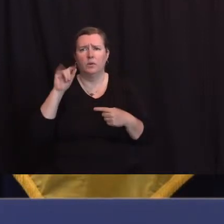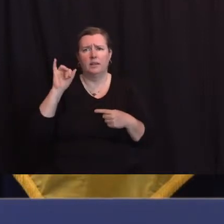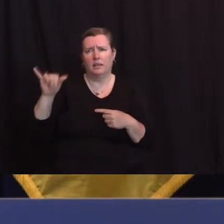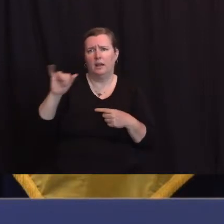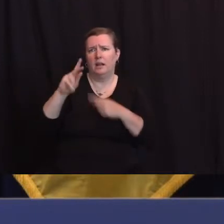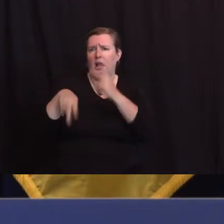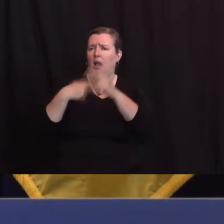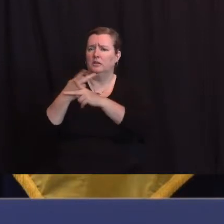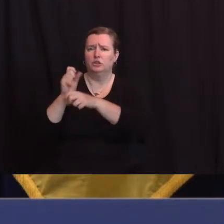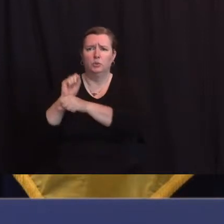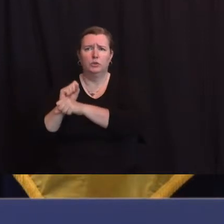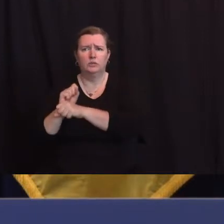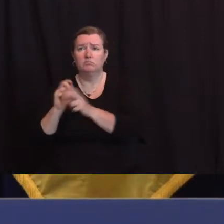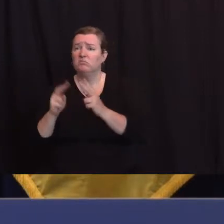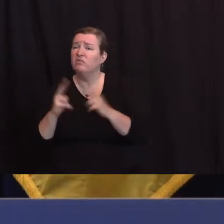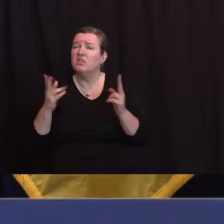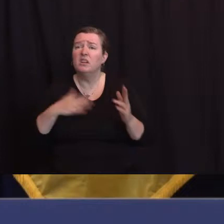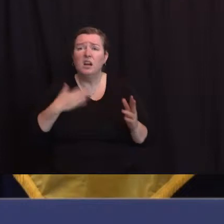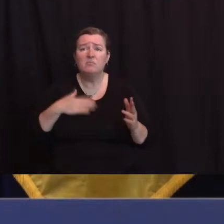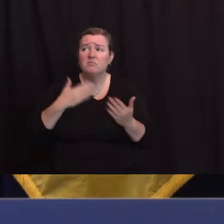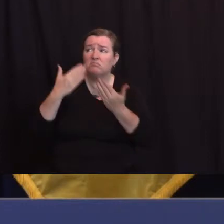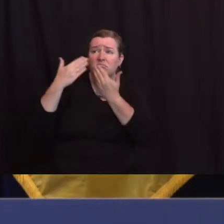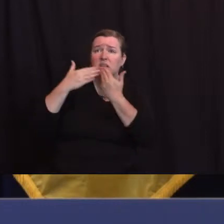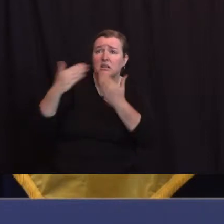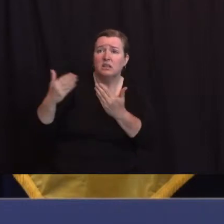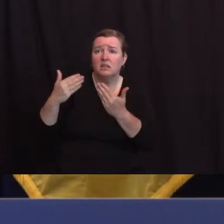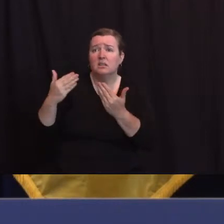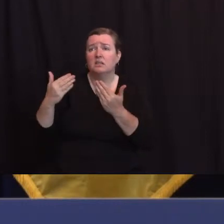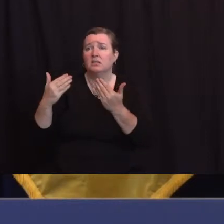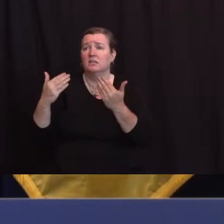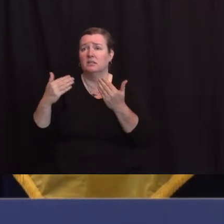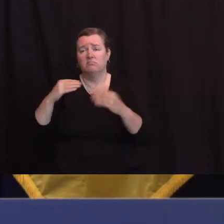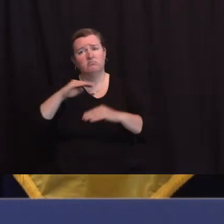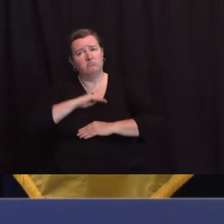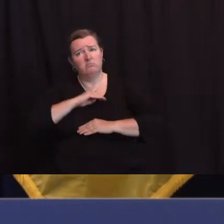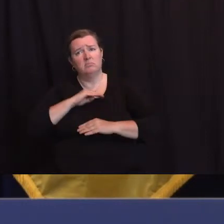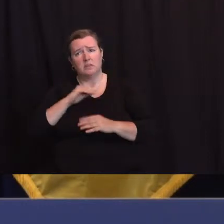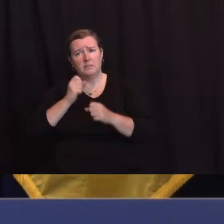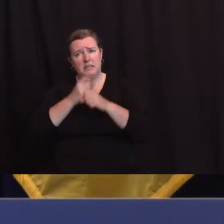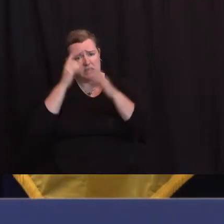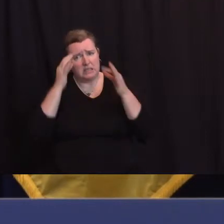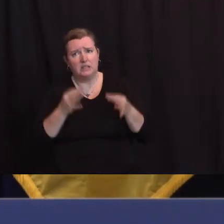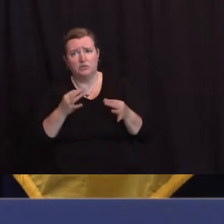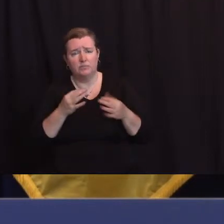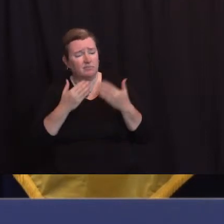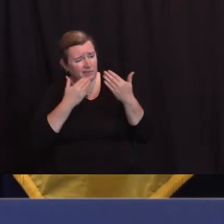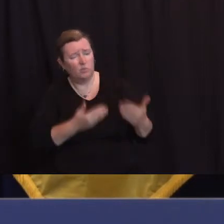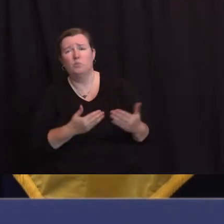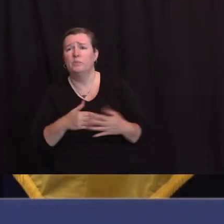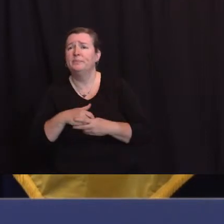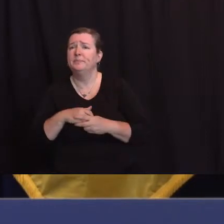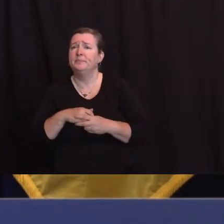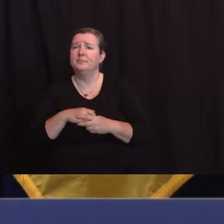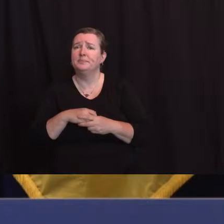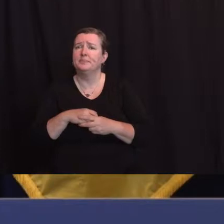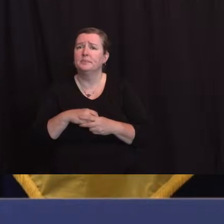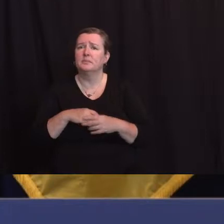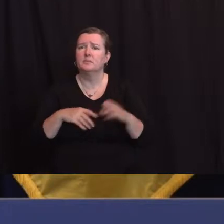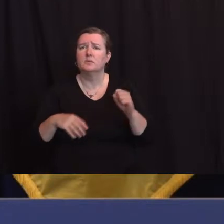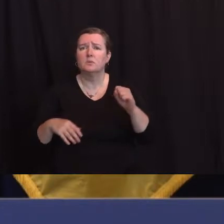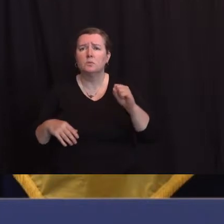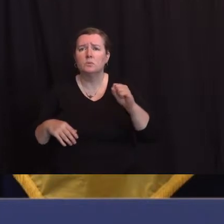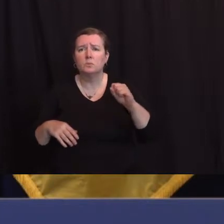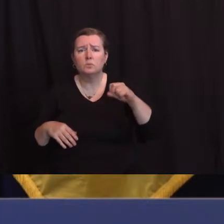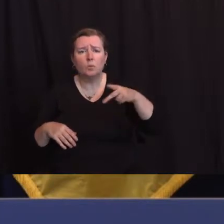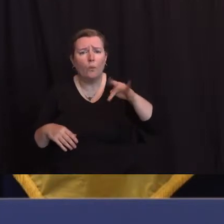very, very happy and glad that you made that decision and that we've got them on board. Thank you. Sophie, is that you? We'll go to you first, and then we'll